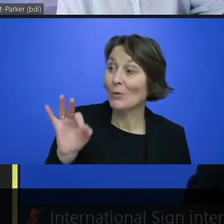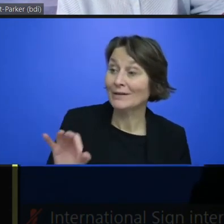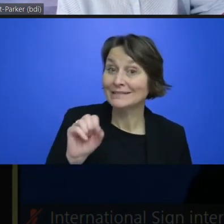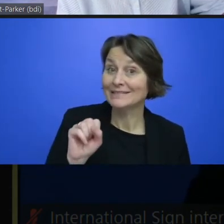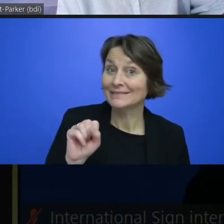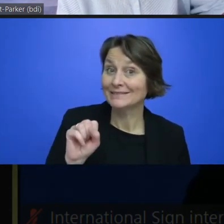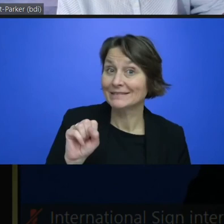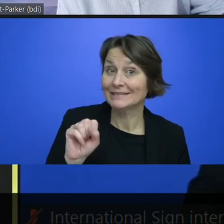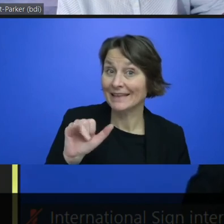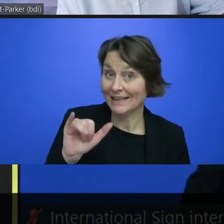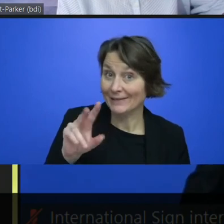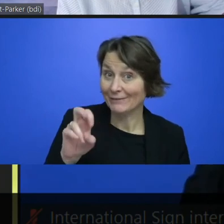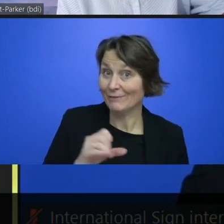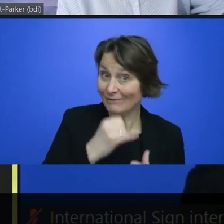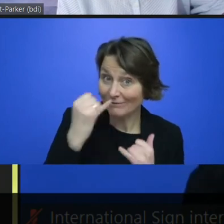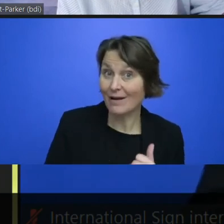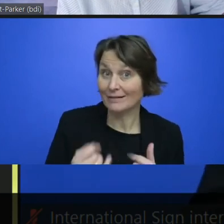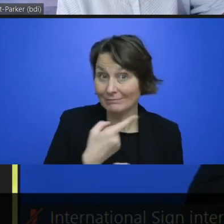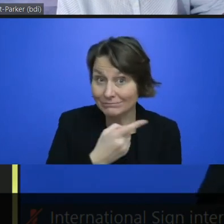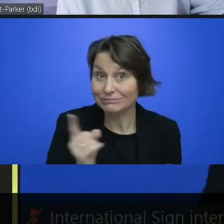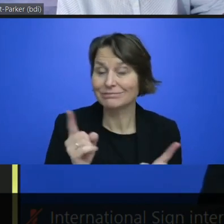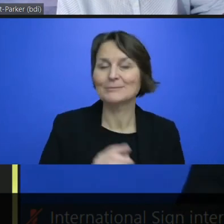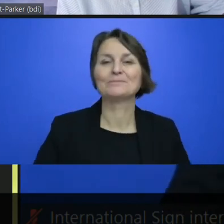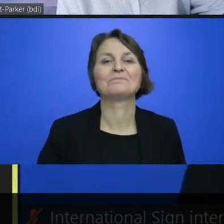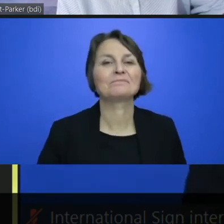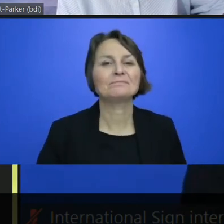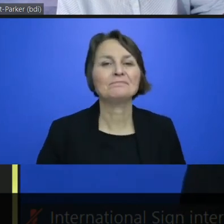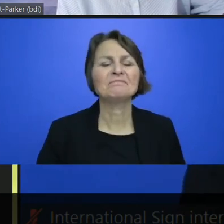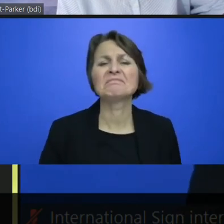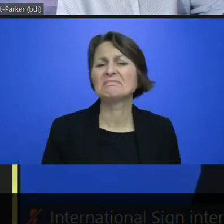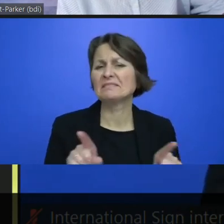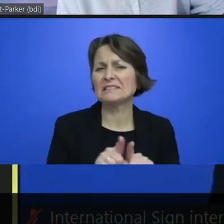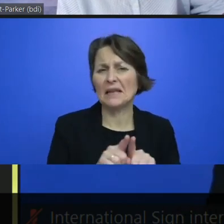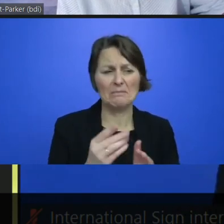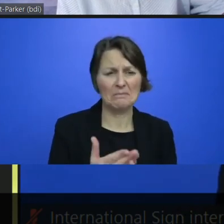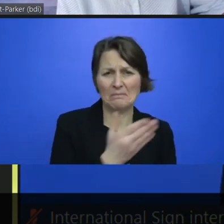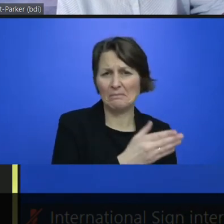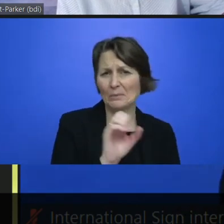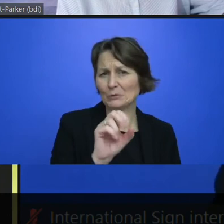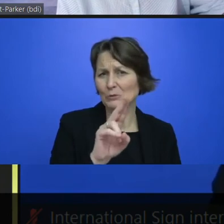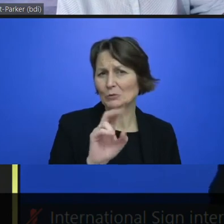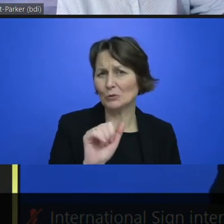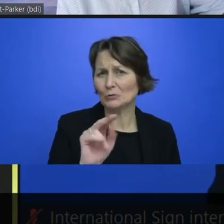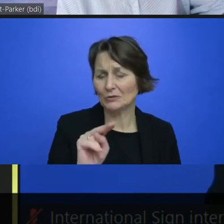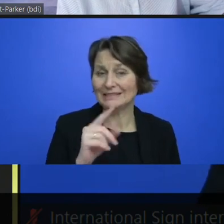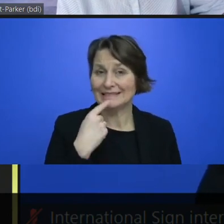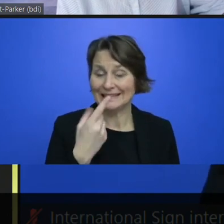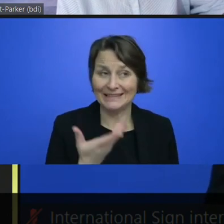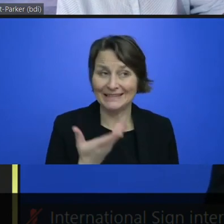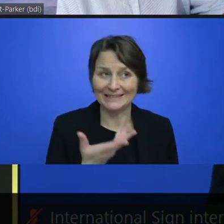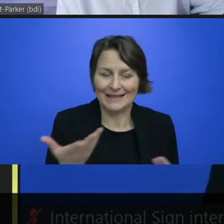you know, it's although AI system, as I said, must be transparent, robust, and explainable.